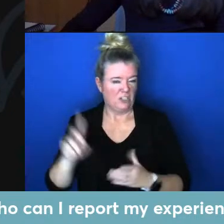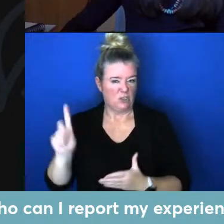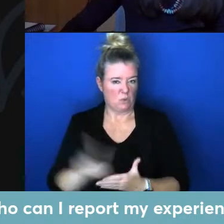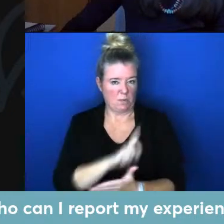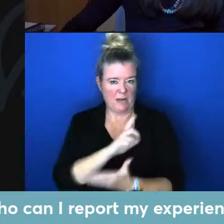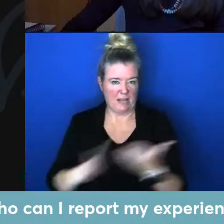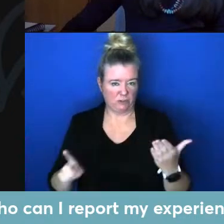discrimination,